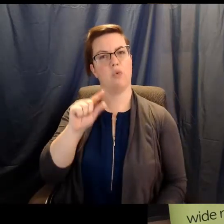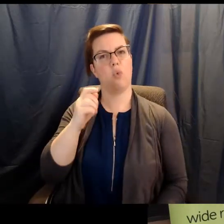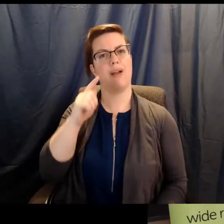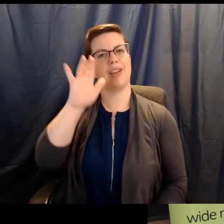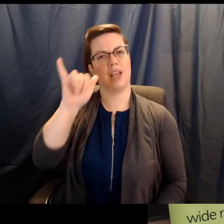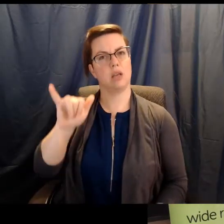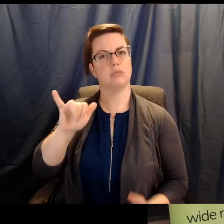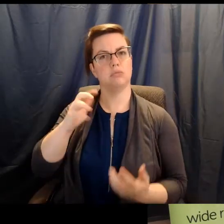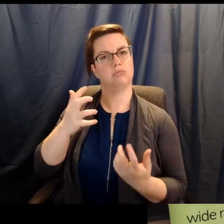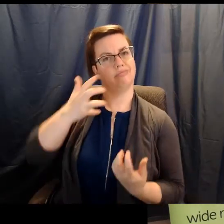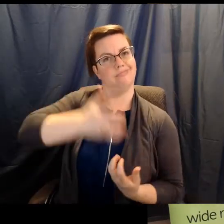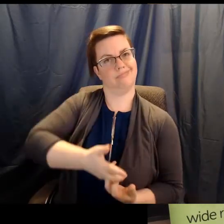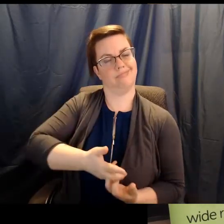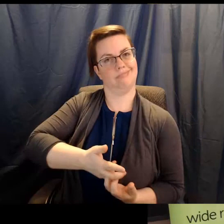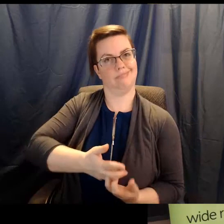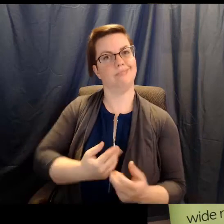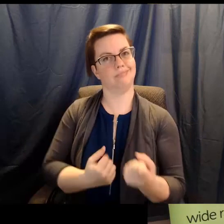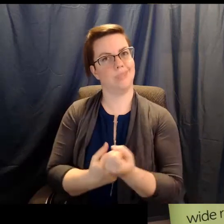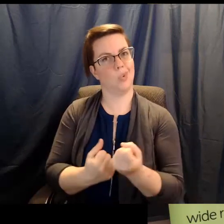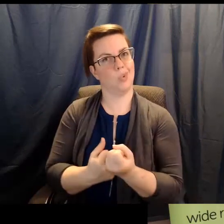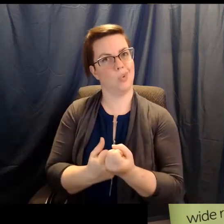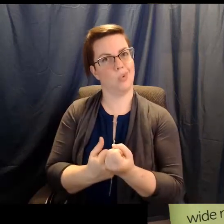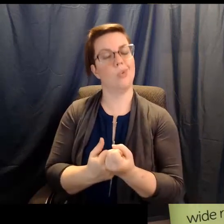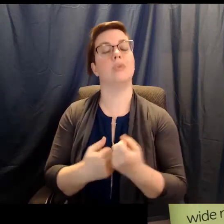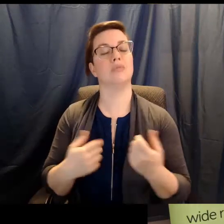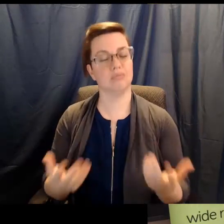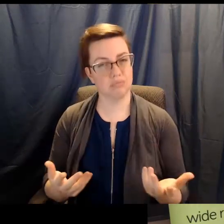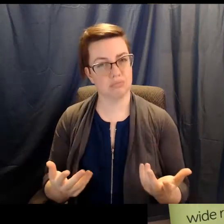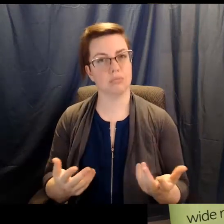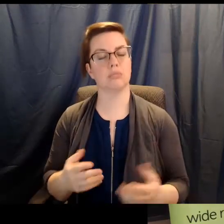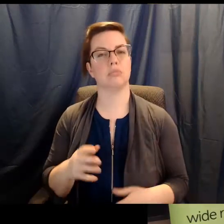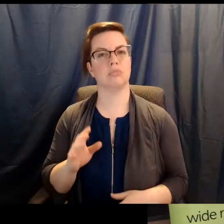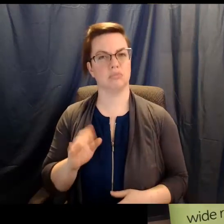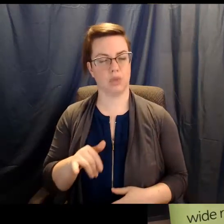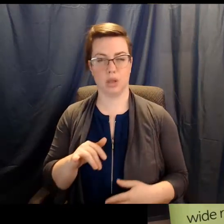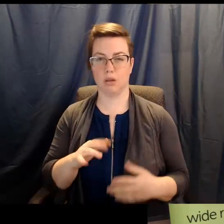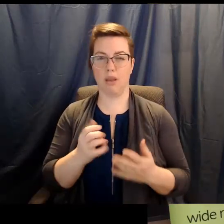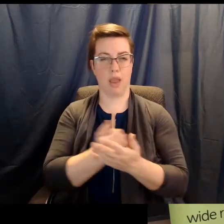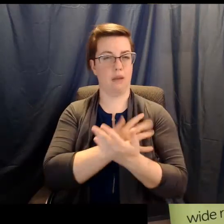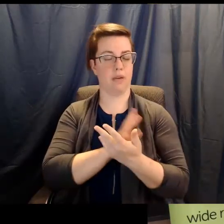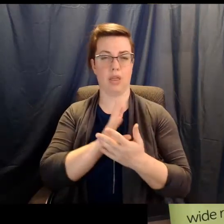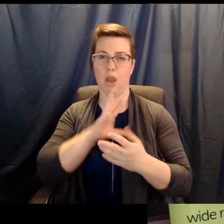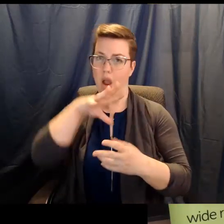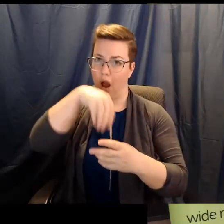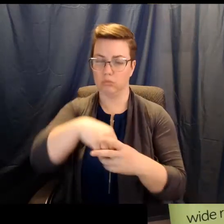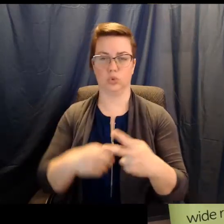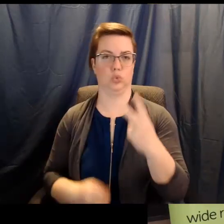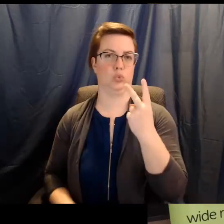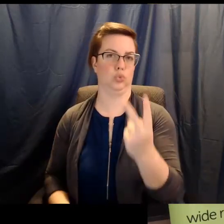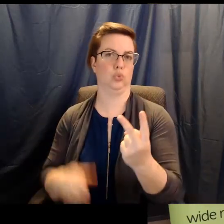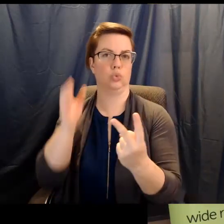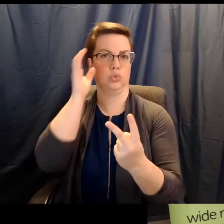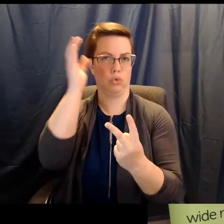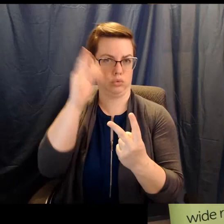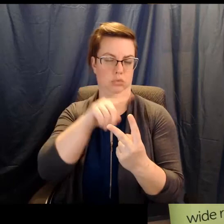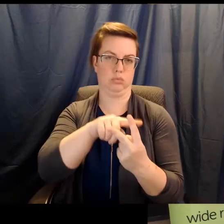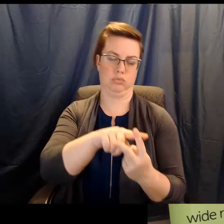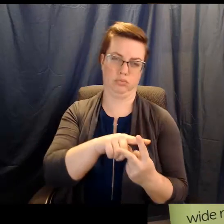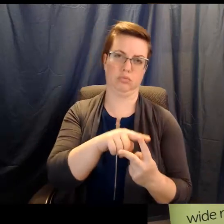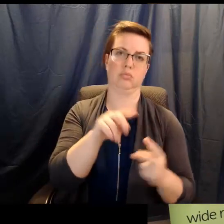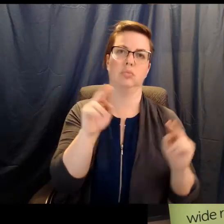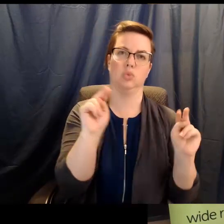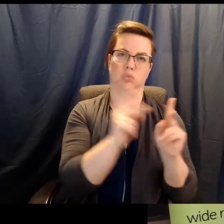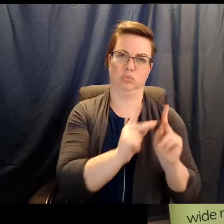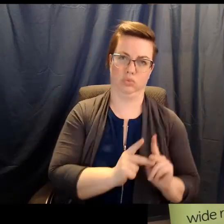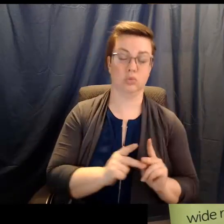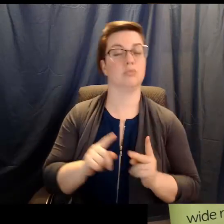you have these 2 main principles that we work with. So as I leave you today, as we wrap up video number 5 and the end of